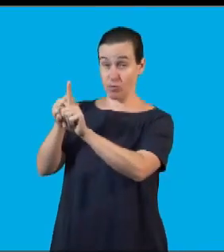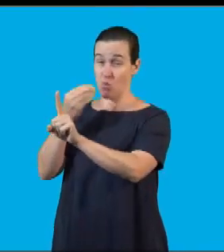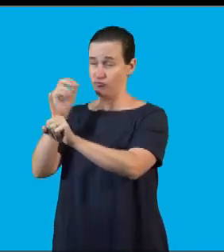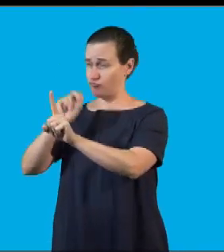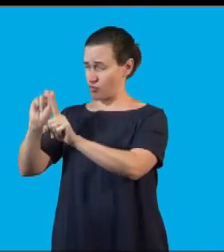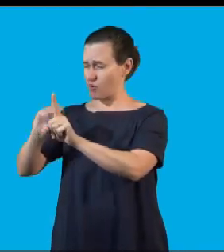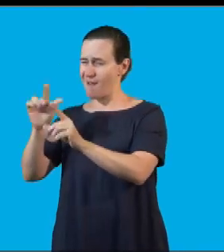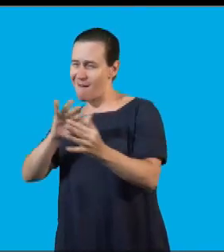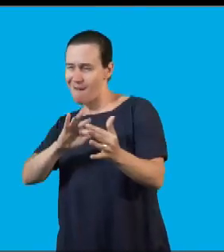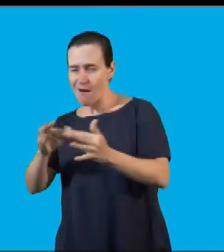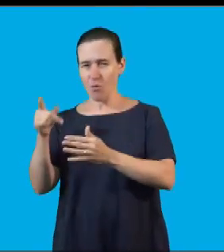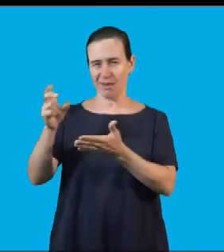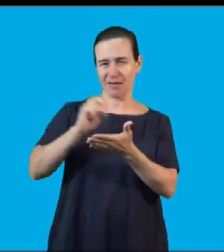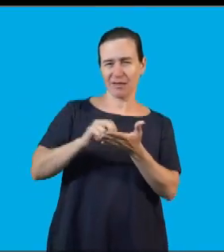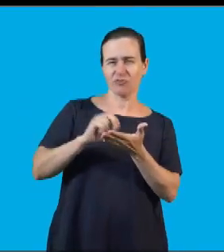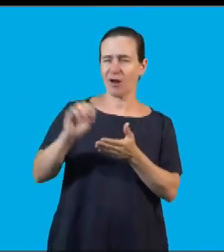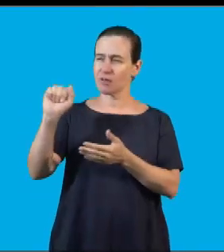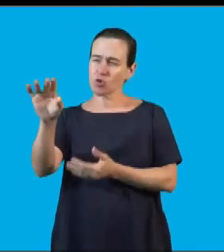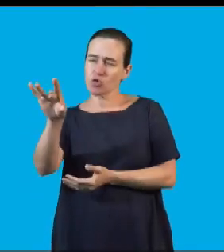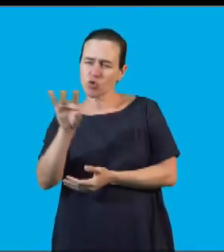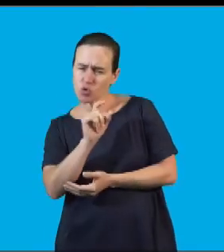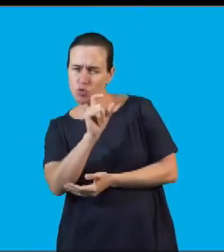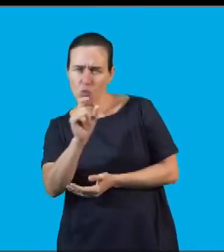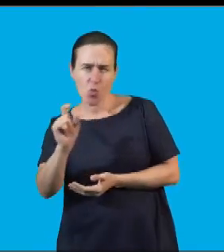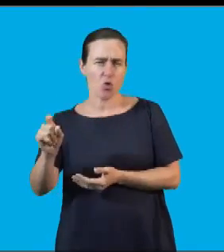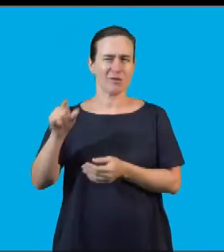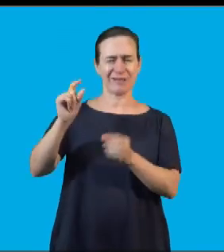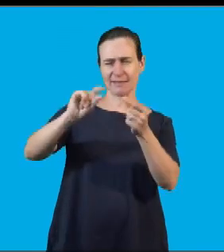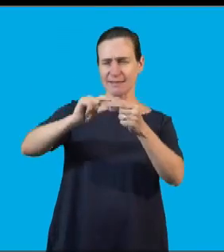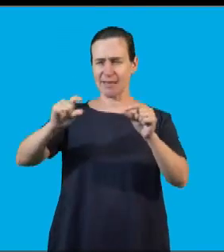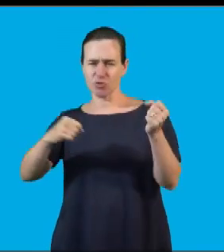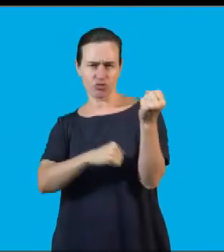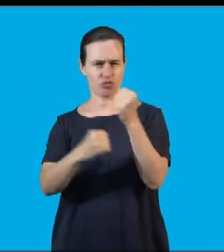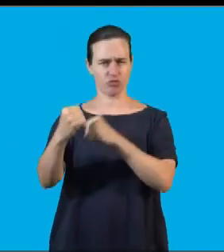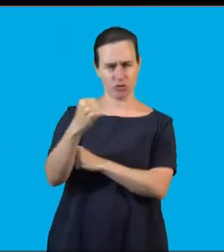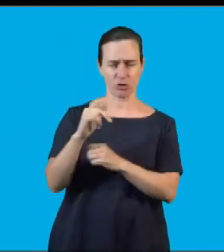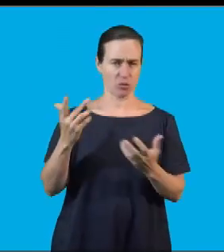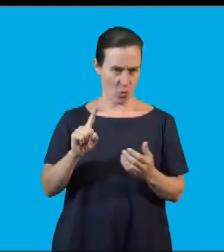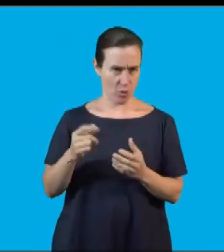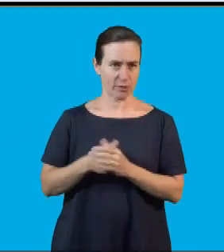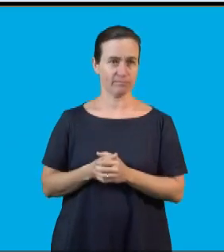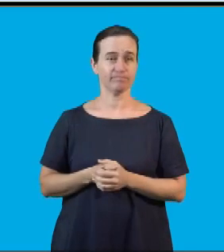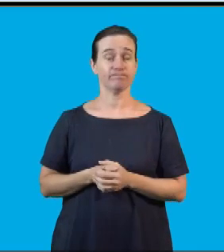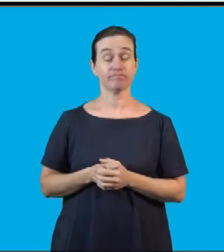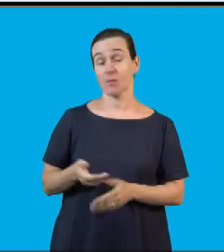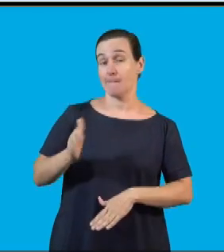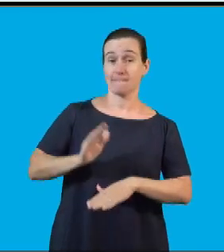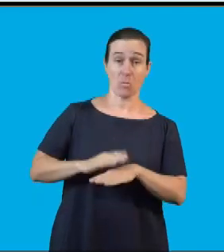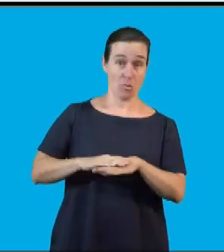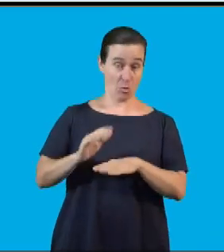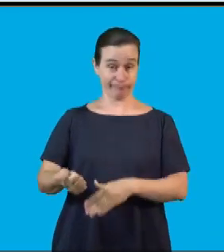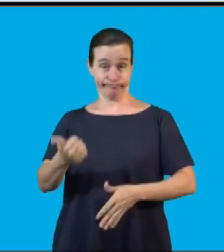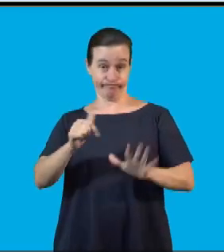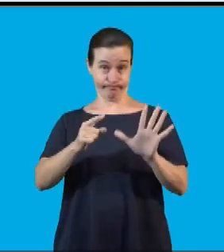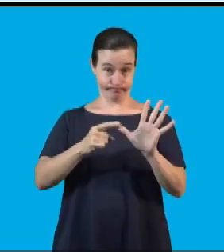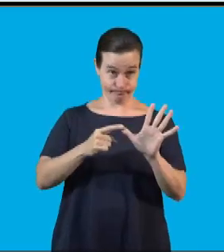a writer writes, including his or her word choice and sentence structure. Some more